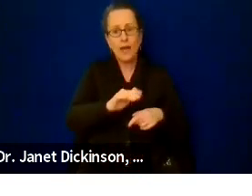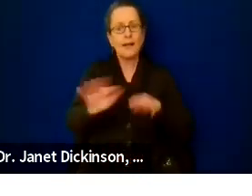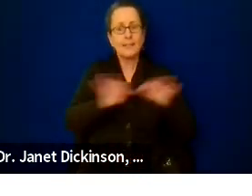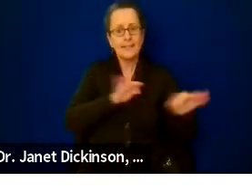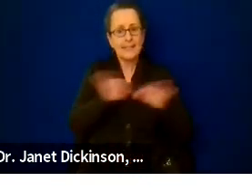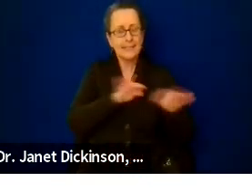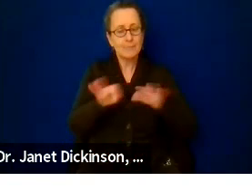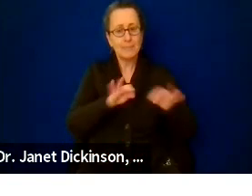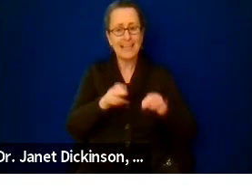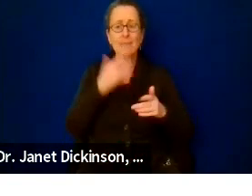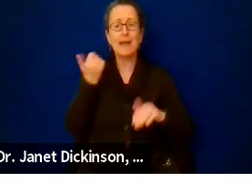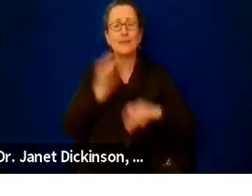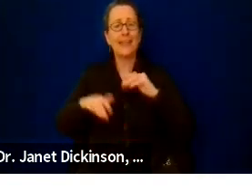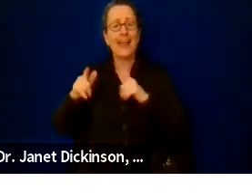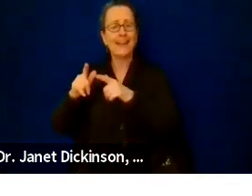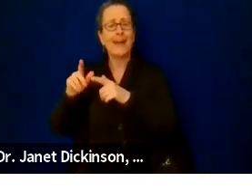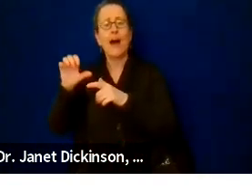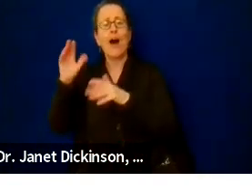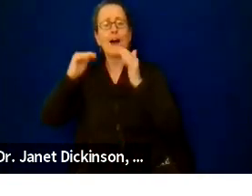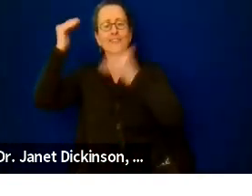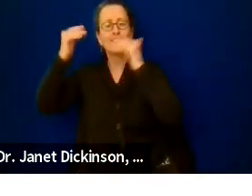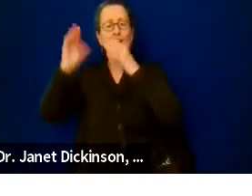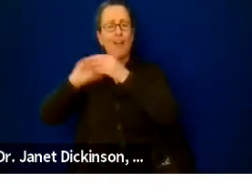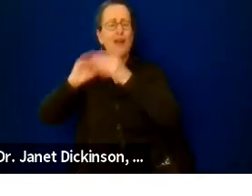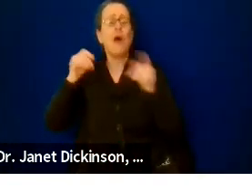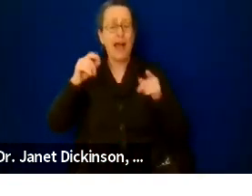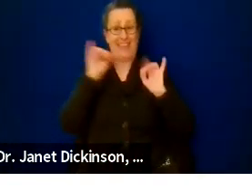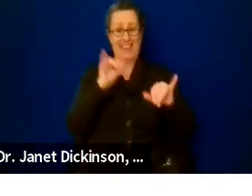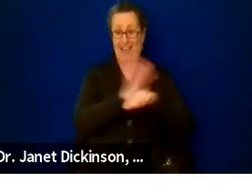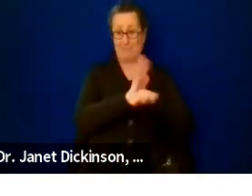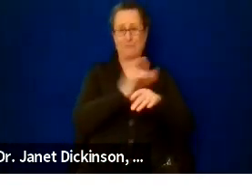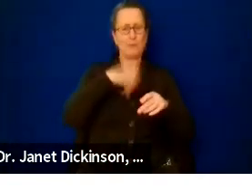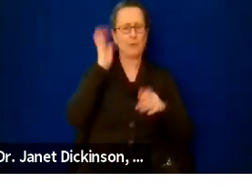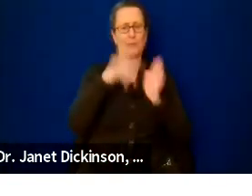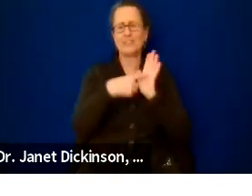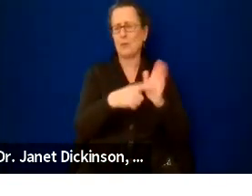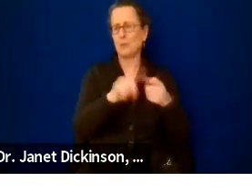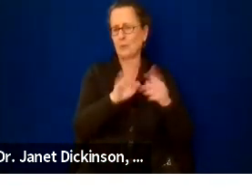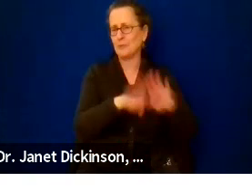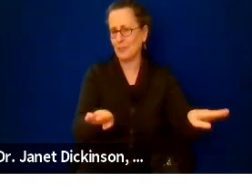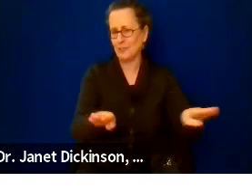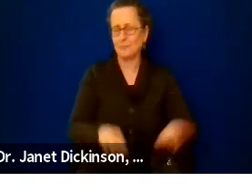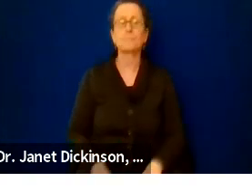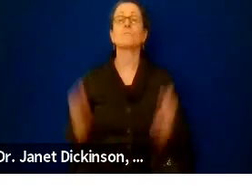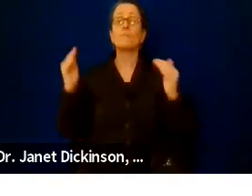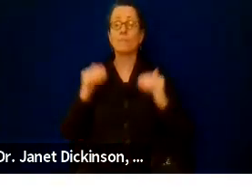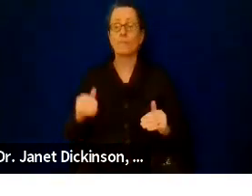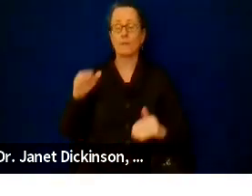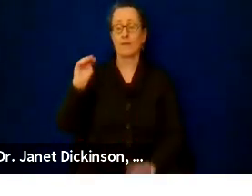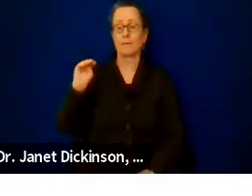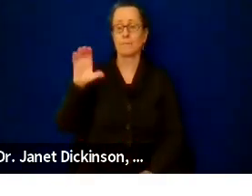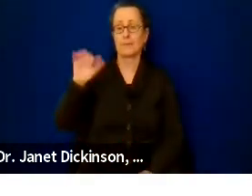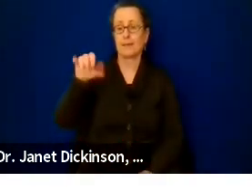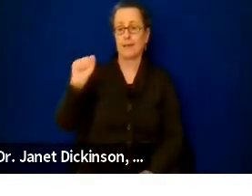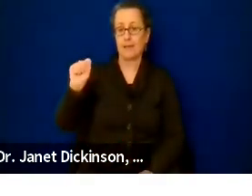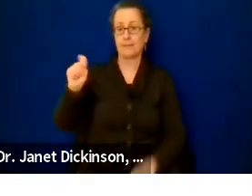hear from the adults. So we'll be sharing that with the children as well to make that comfortable. So to move on to MCAS testing,